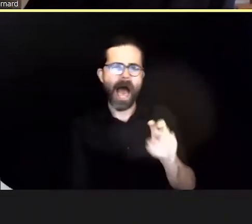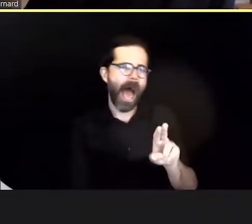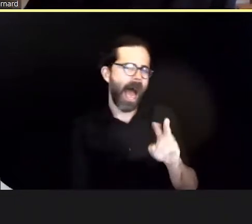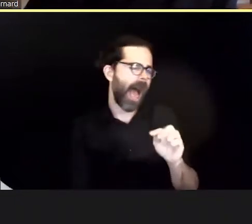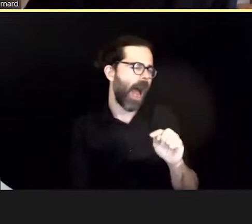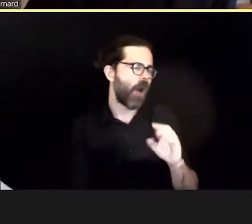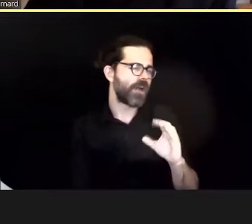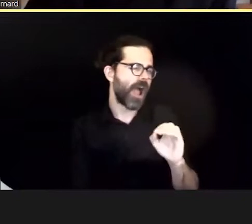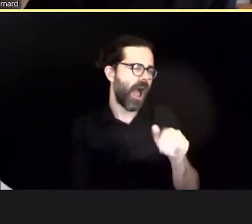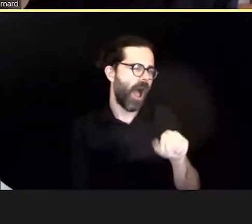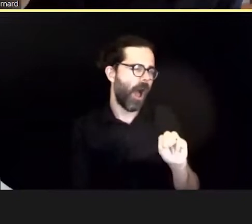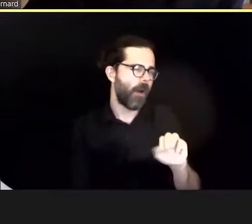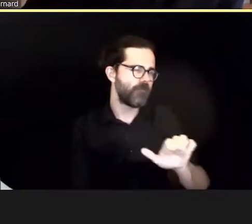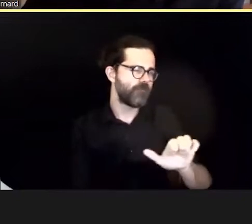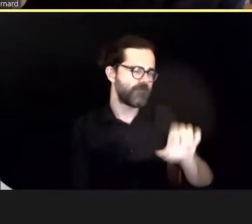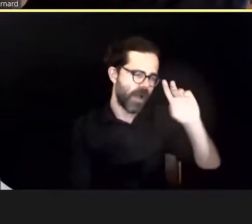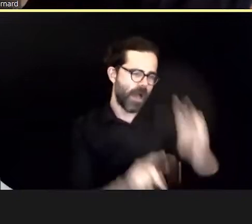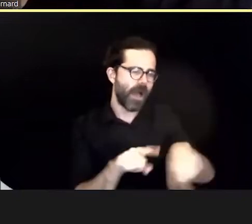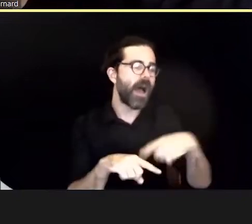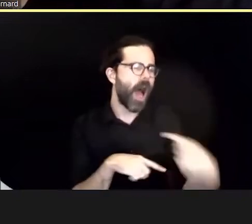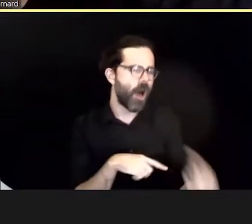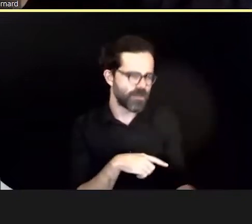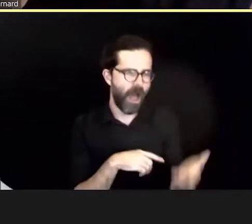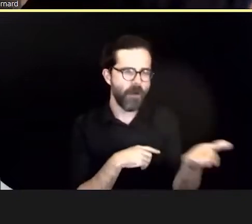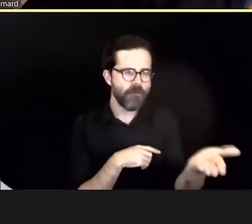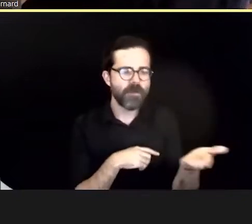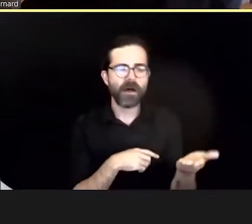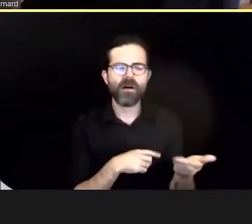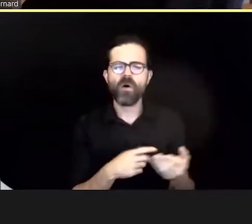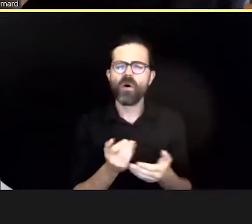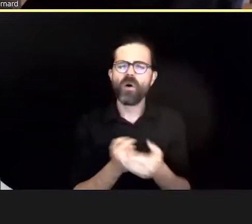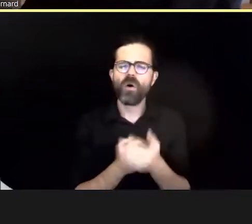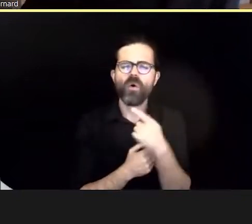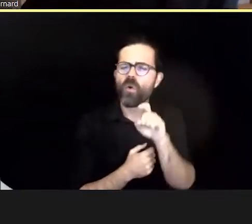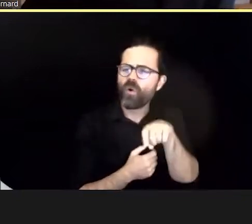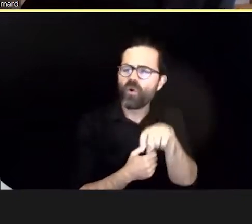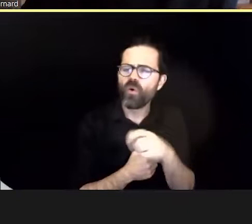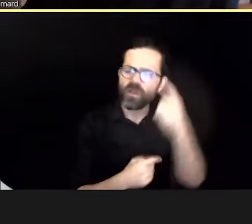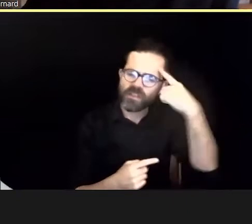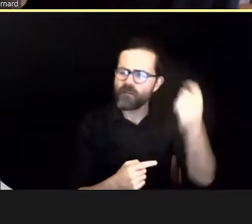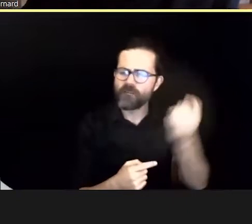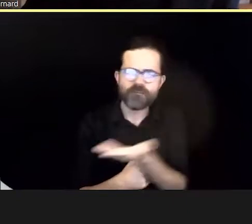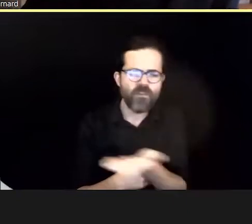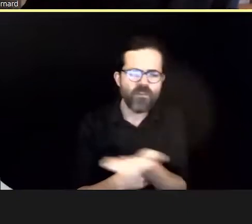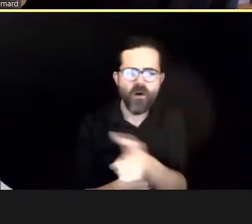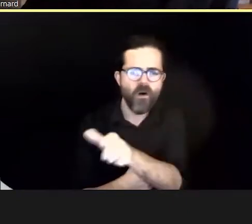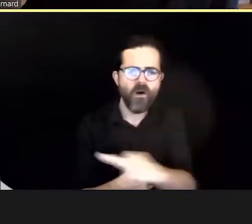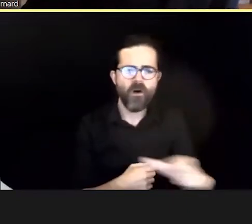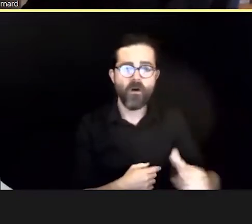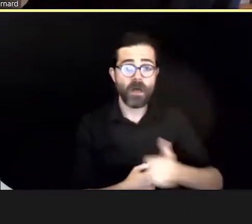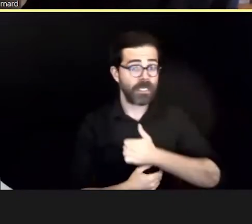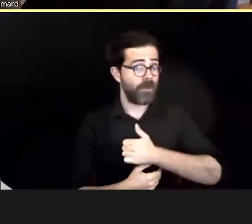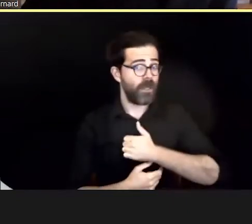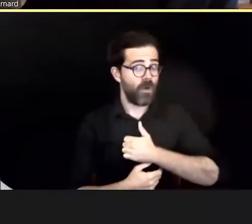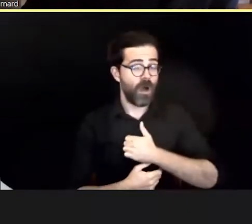technology. Second question, who is the technology for? It might be for the individual. It might also be for